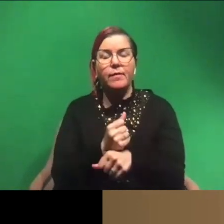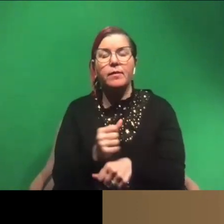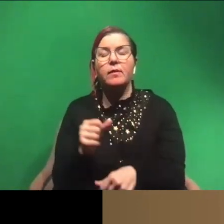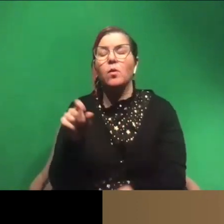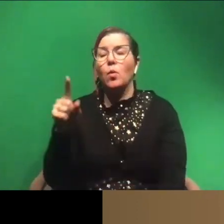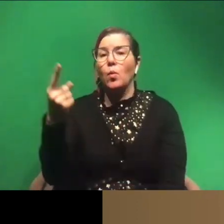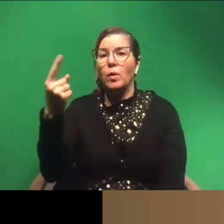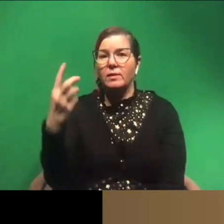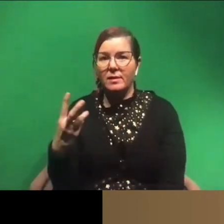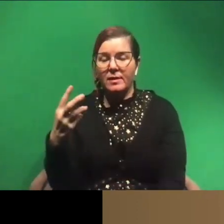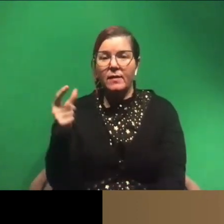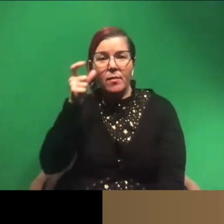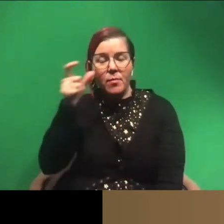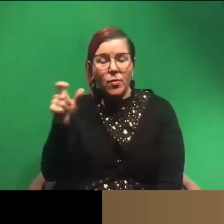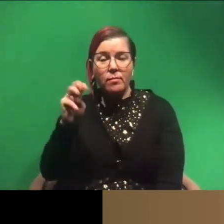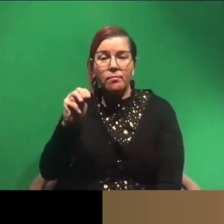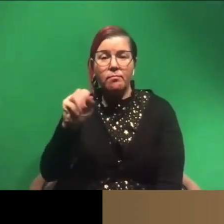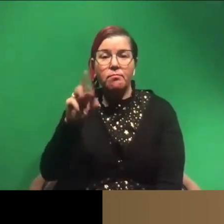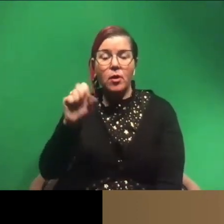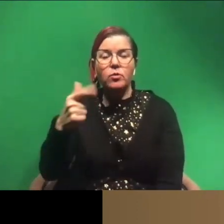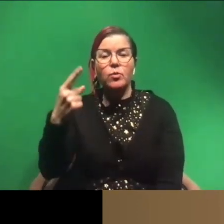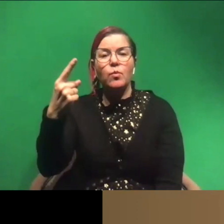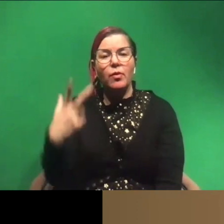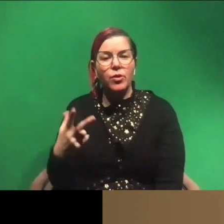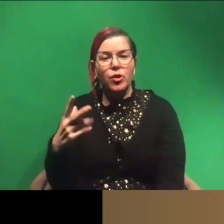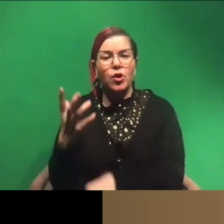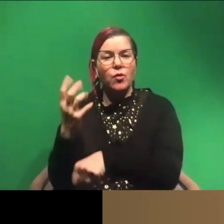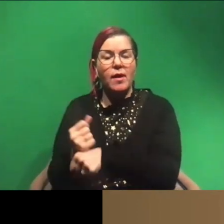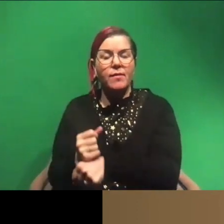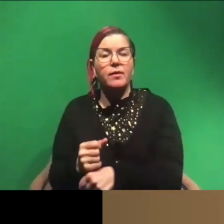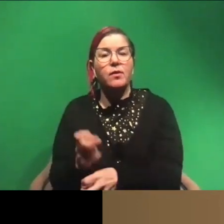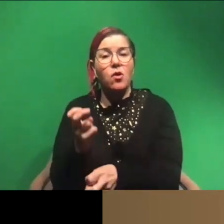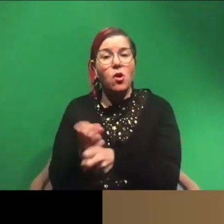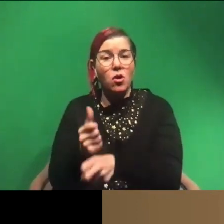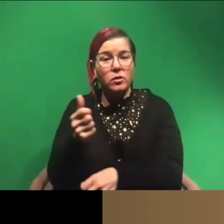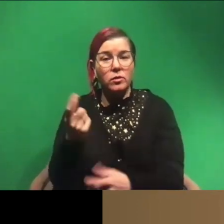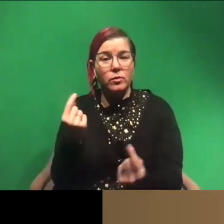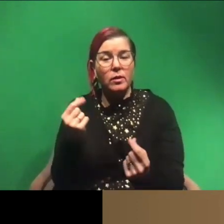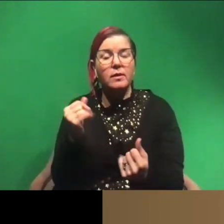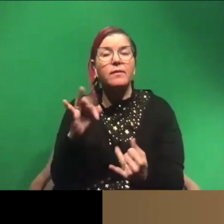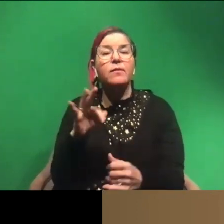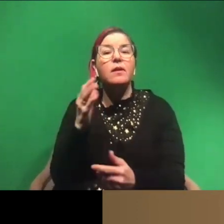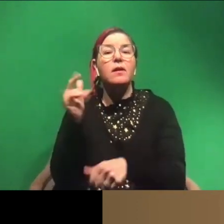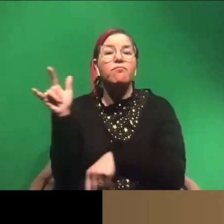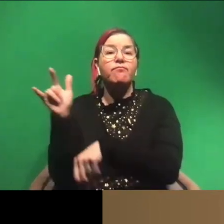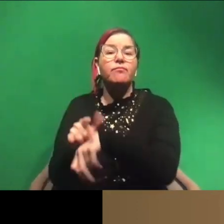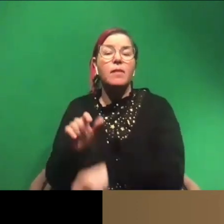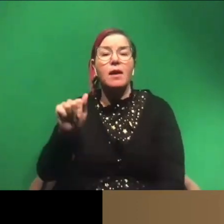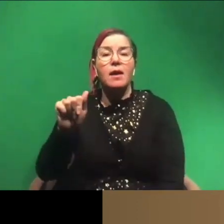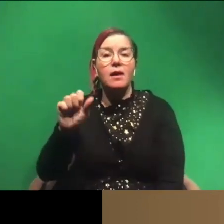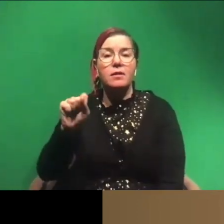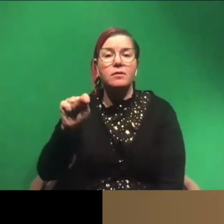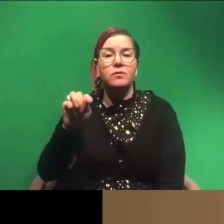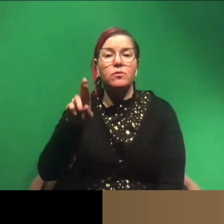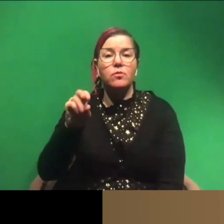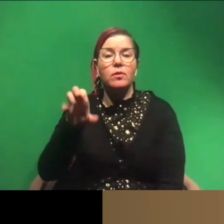gravity. If you're landing on Mars, it's about 1/3 gravity. The hardest actually is if you were landing on an asteroid, because those have the smallest